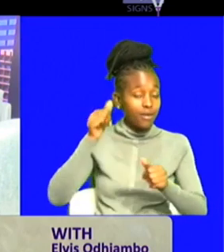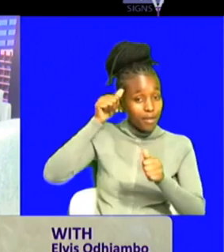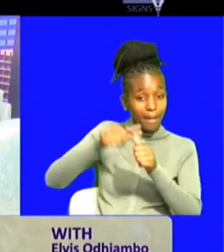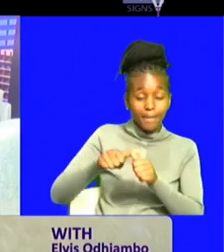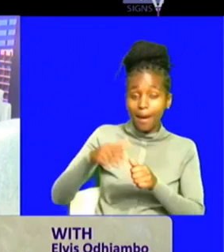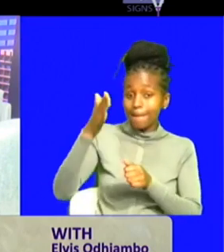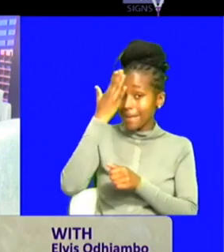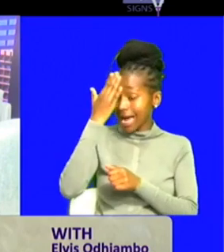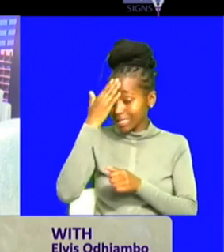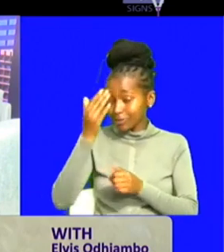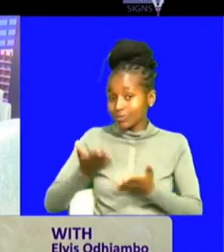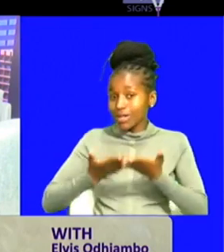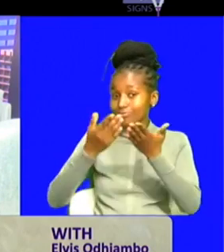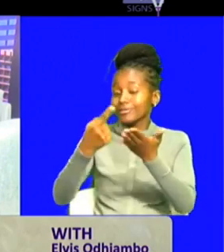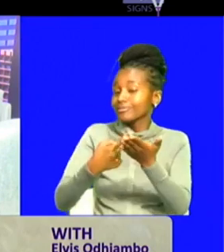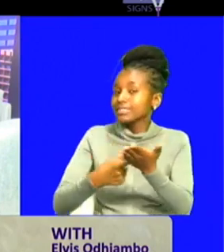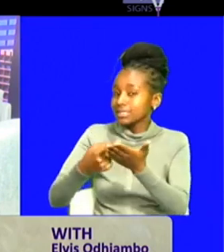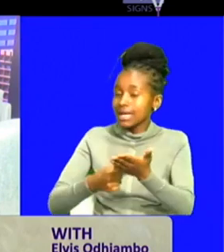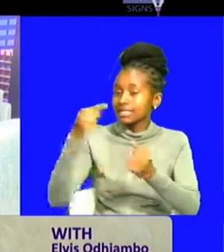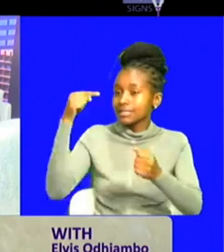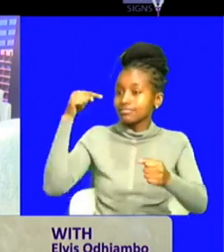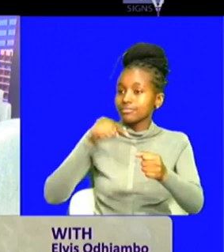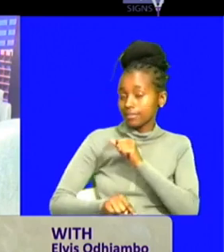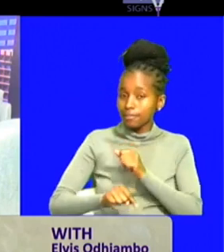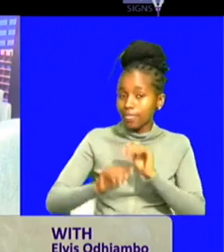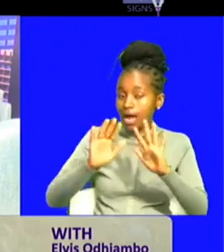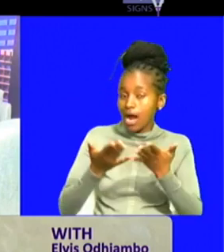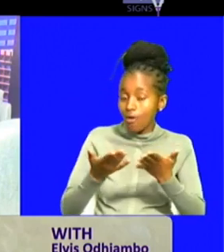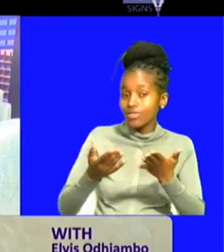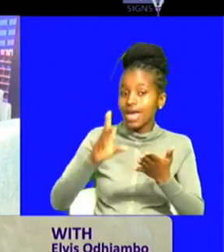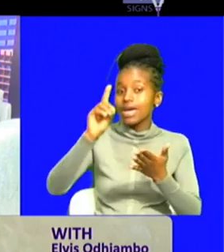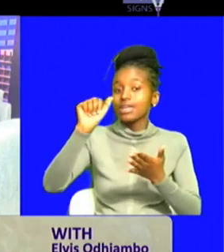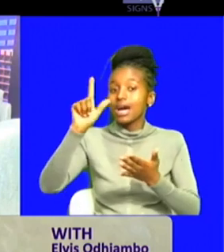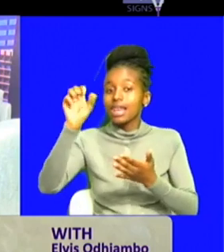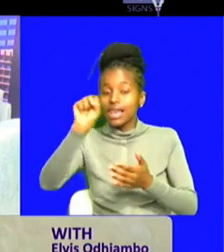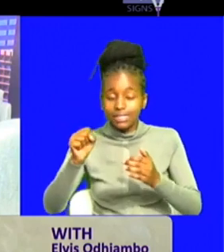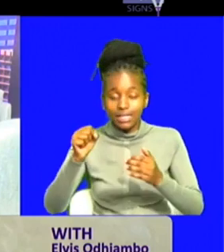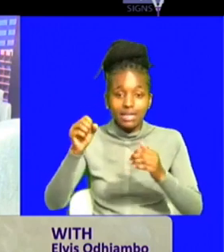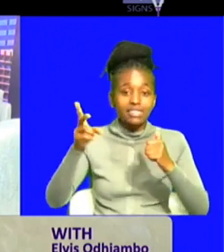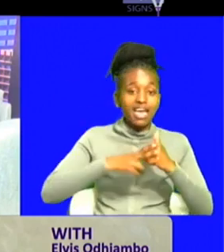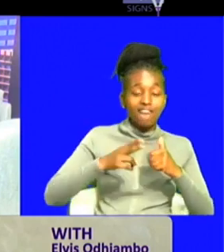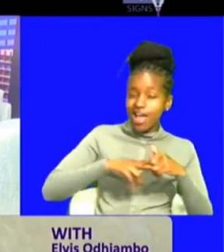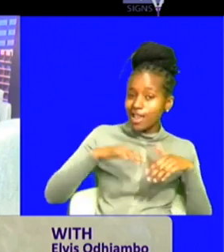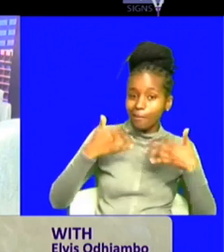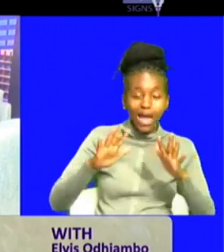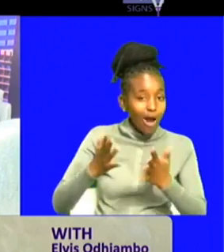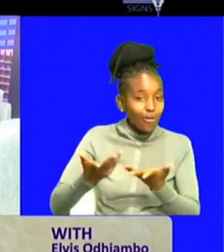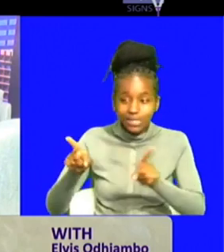come Monday evening, we'll be giving you a detailed analysis on how it you know, the Dallas Sevens itakuwa imechezwa, and